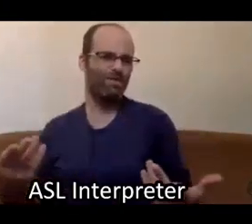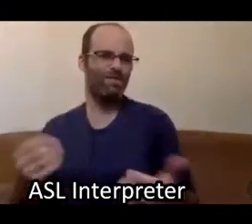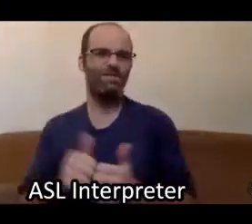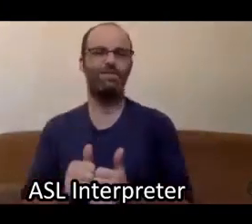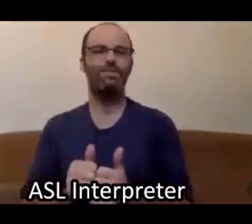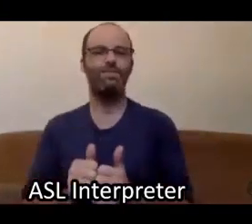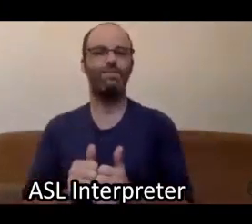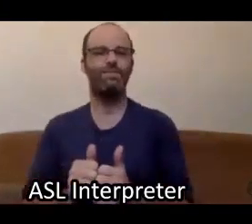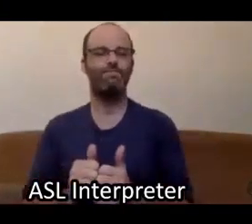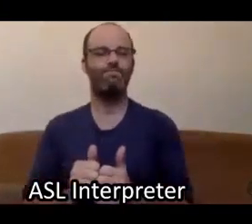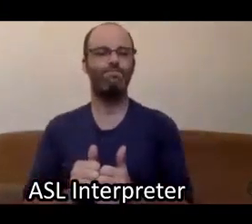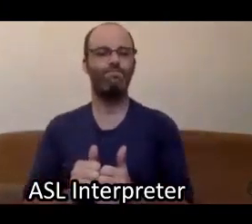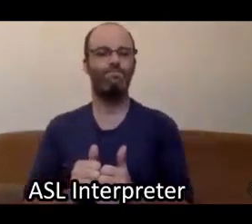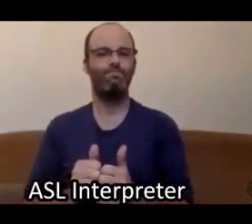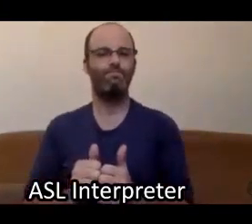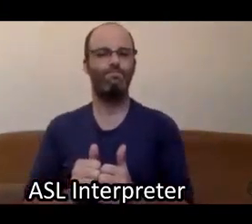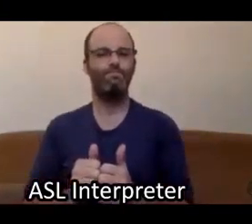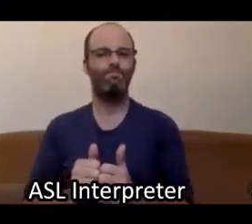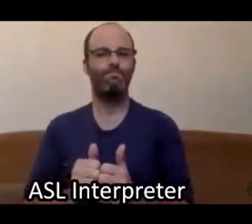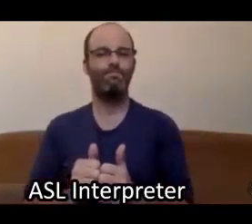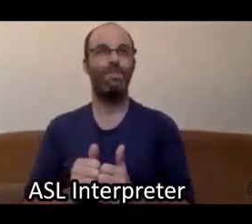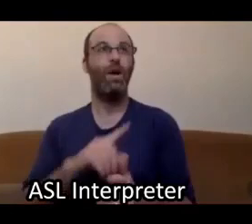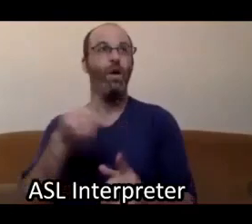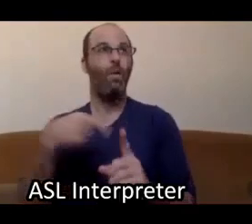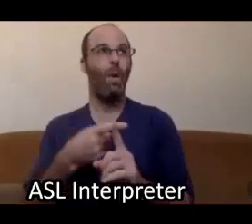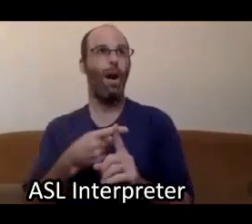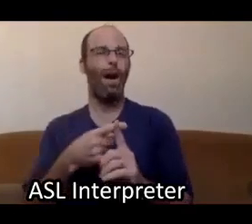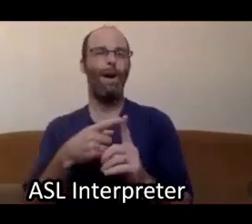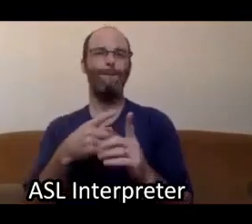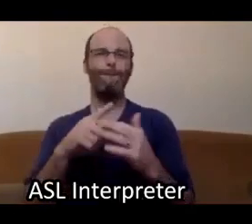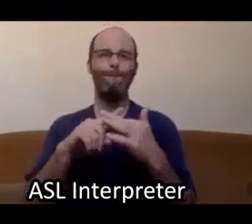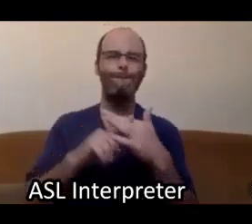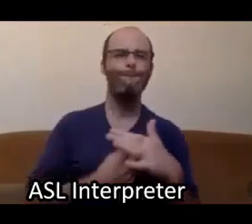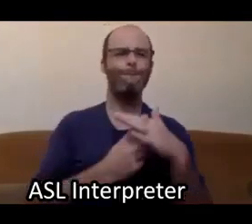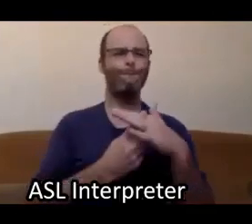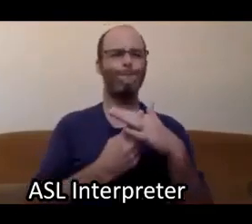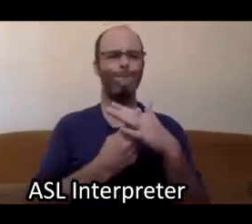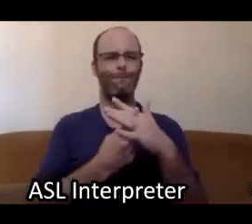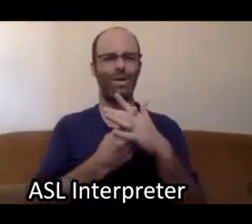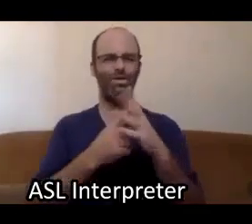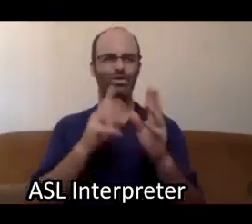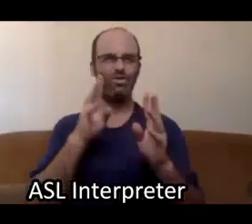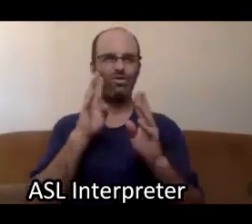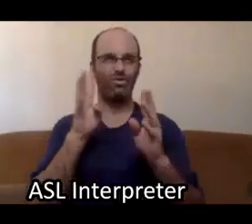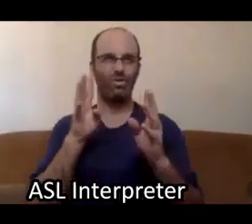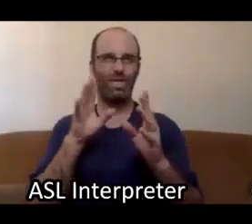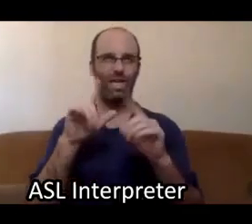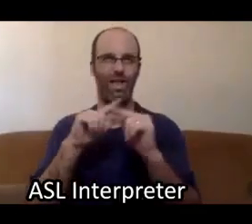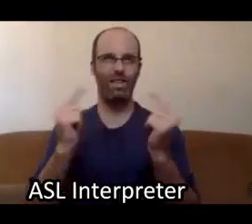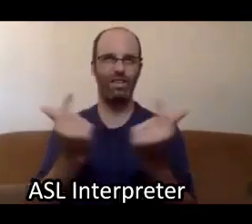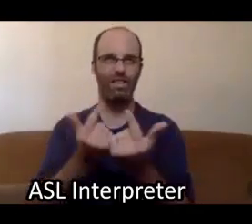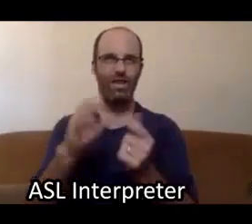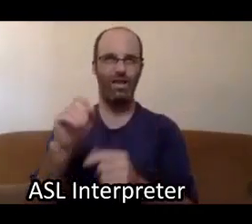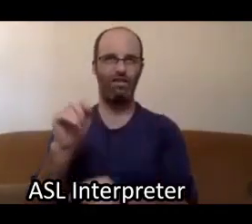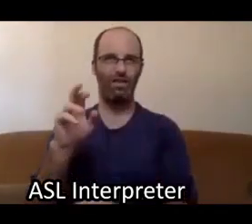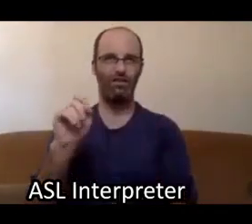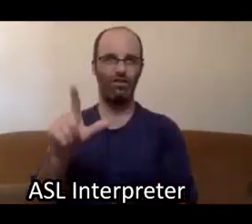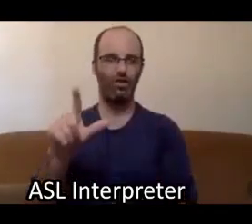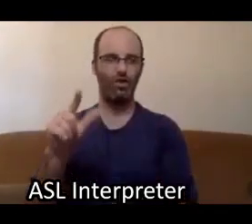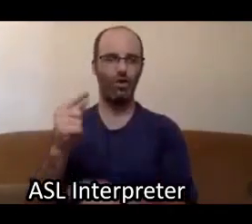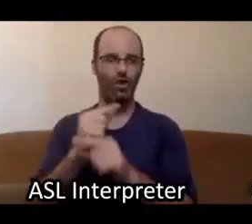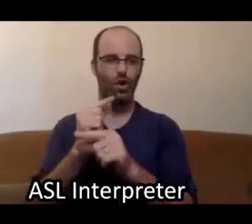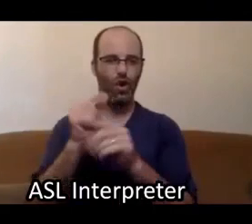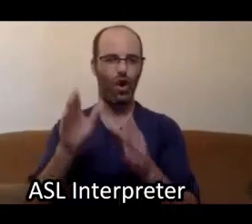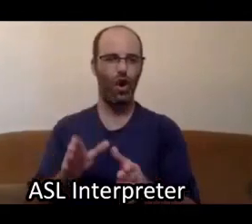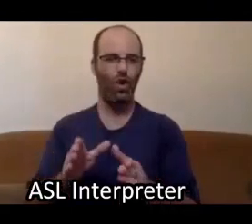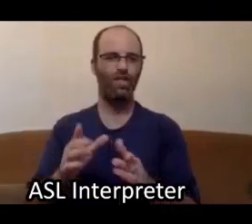when I started thinking about League of Eternal Guardians and the type of thing I wanted to publish, I started thinking about who I want to